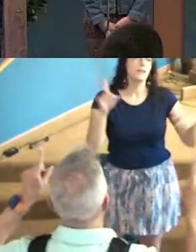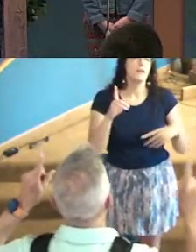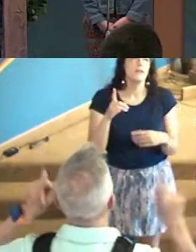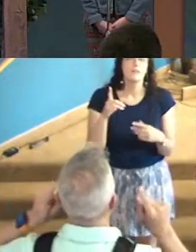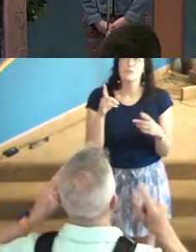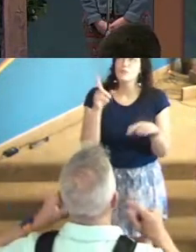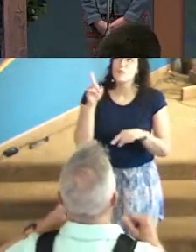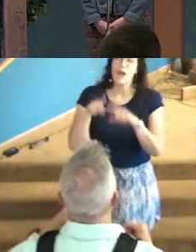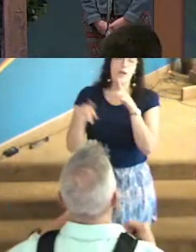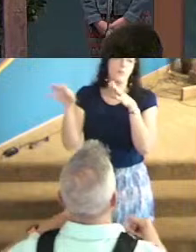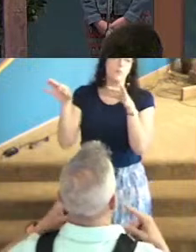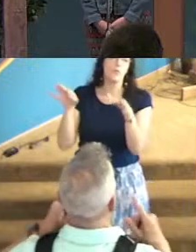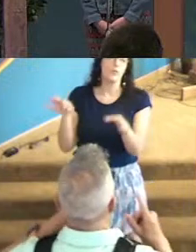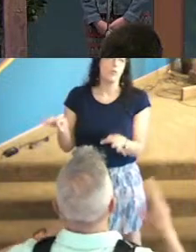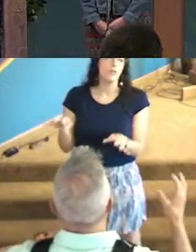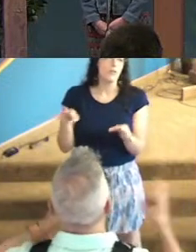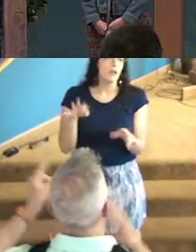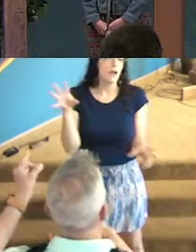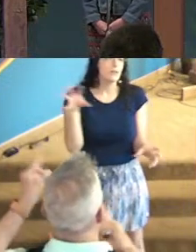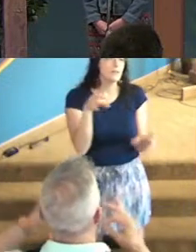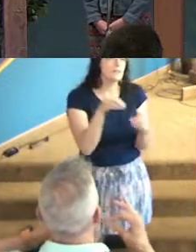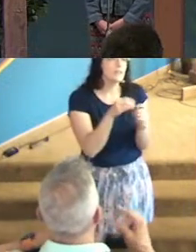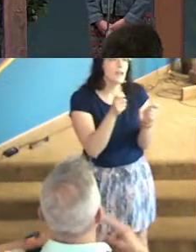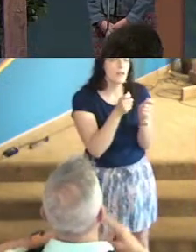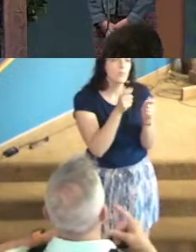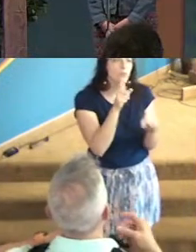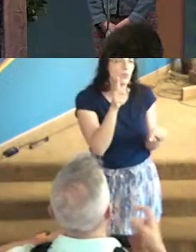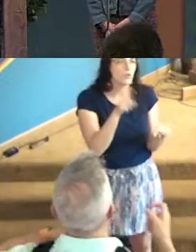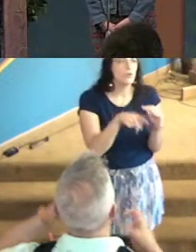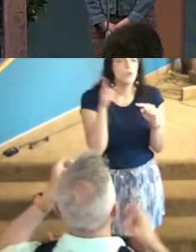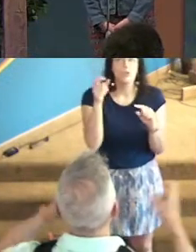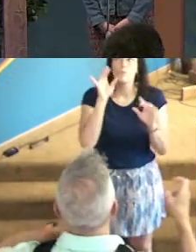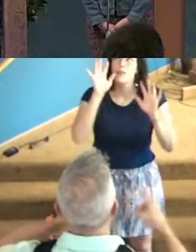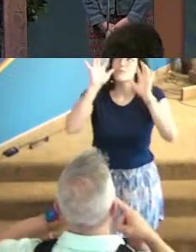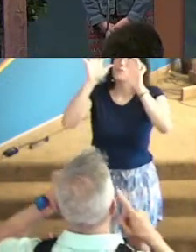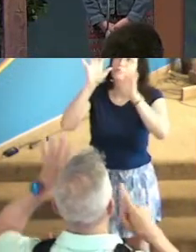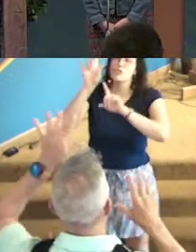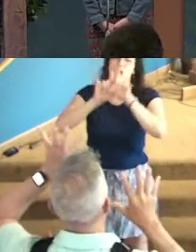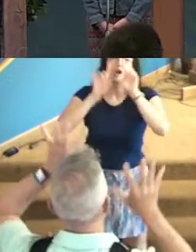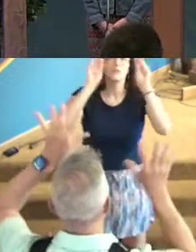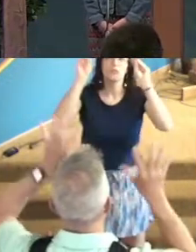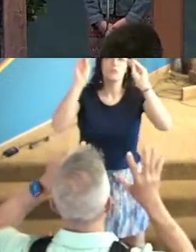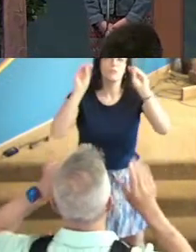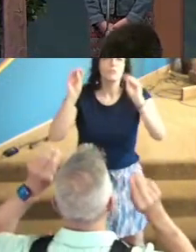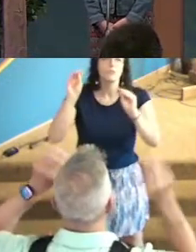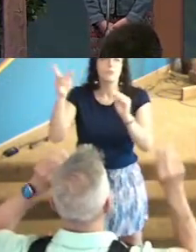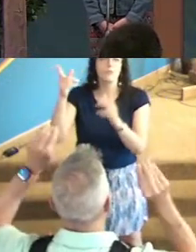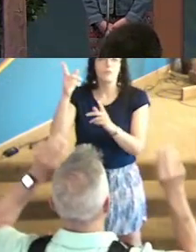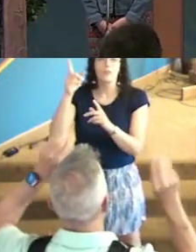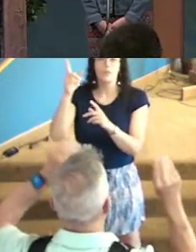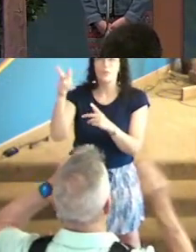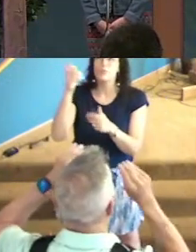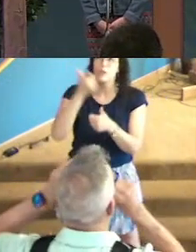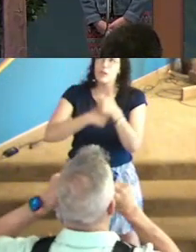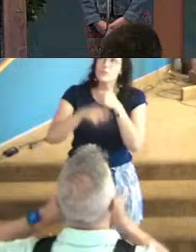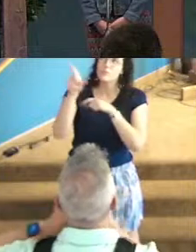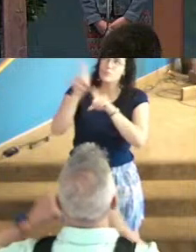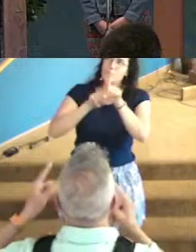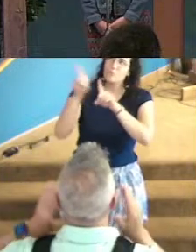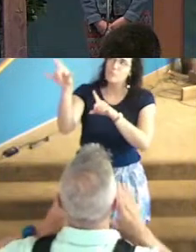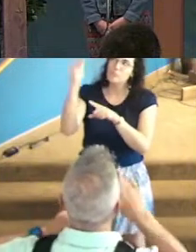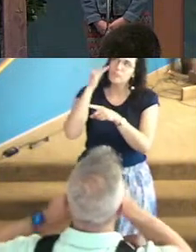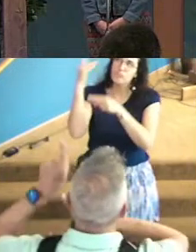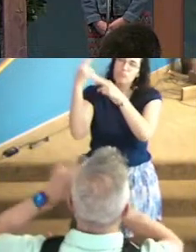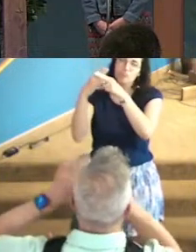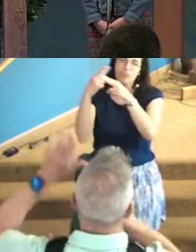exclaiming, indescribable, uncontainable. You place the stars in the sky and you know